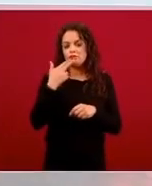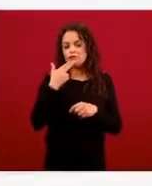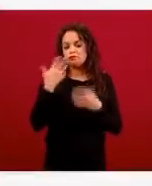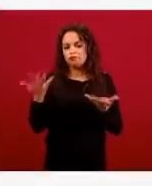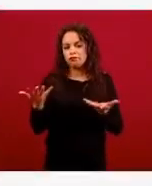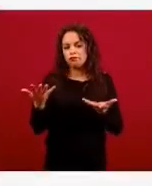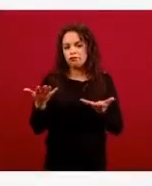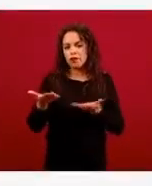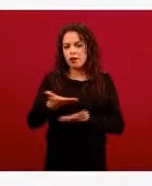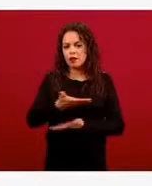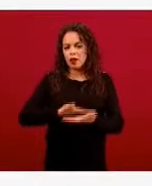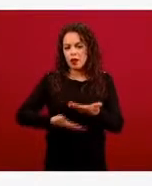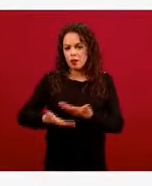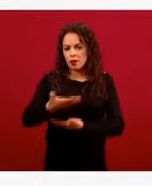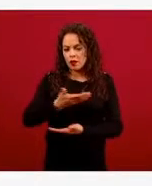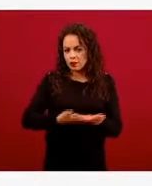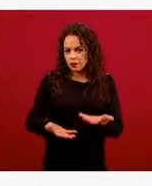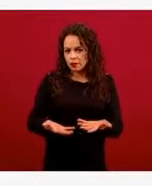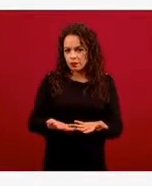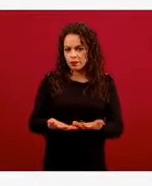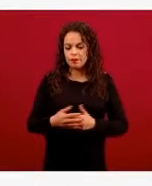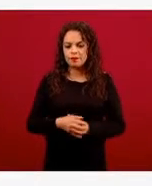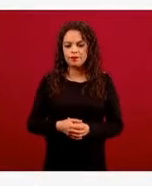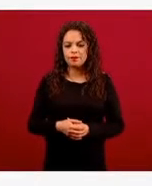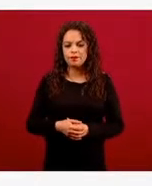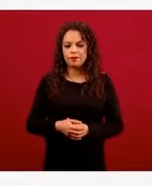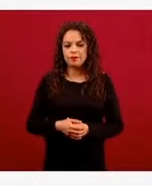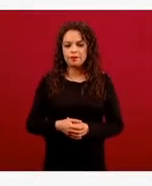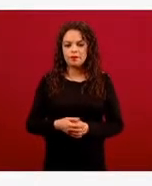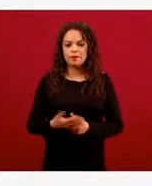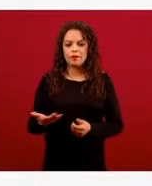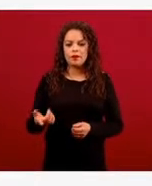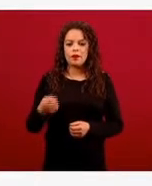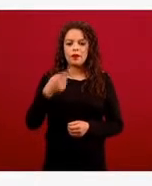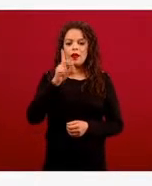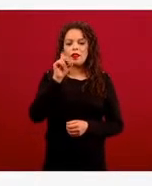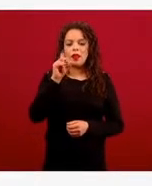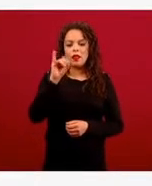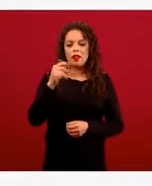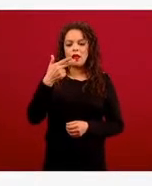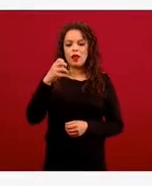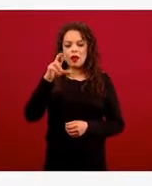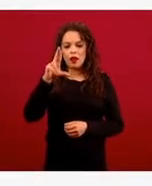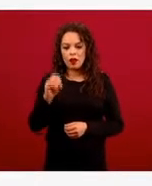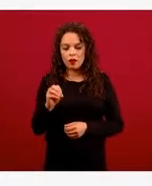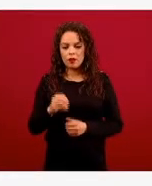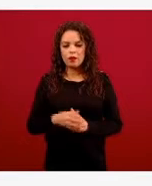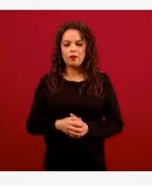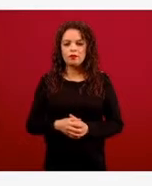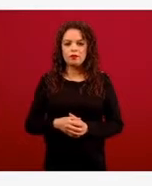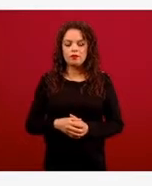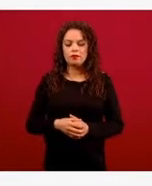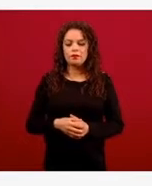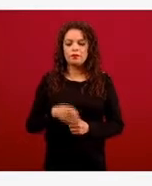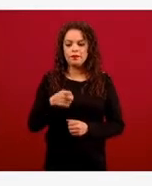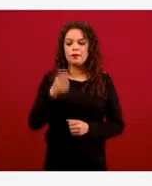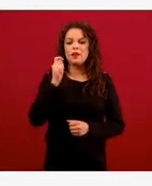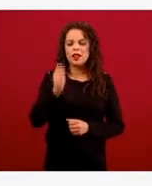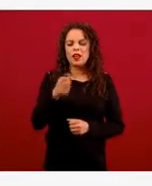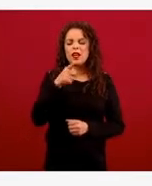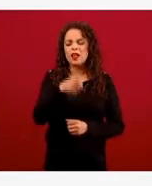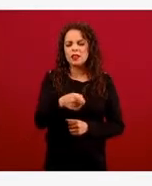touch with us to offer different services. For example, Didi started up a program called